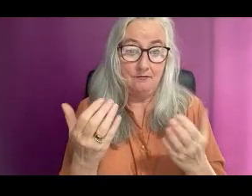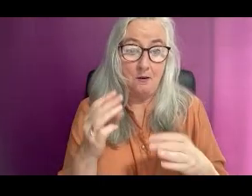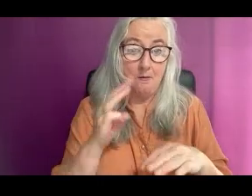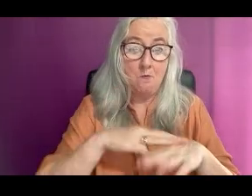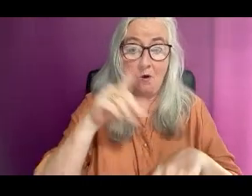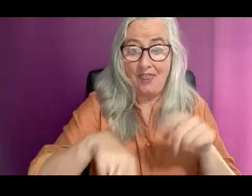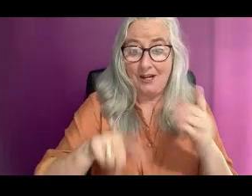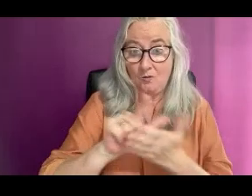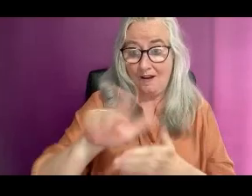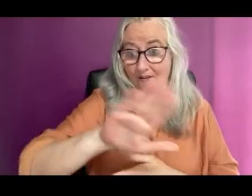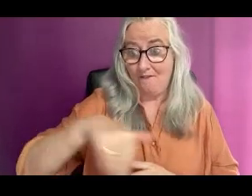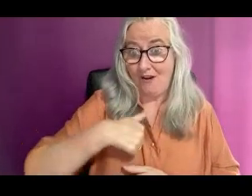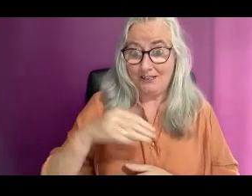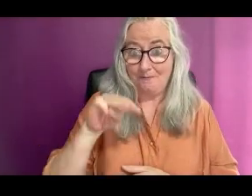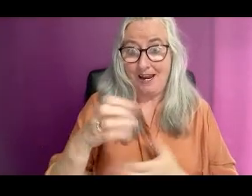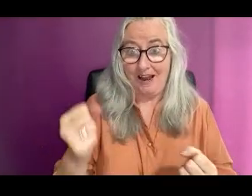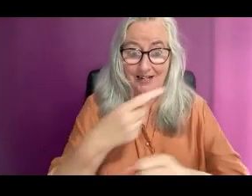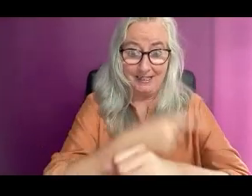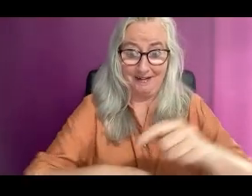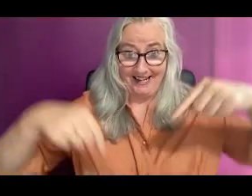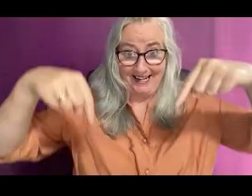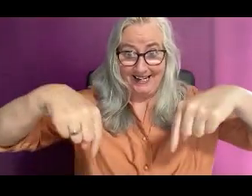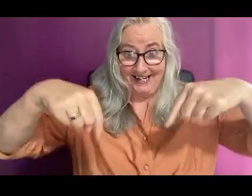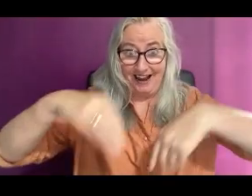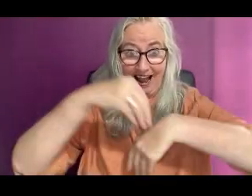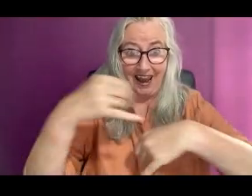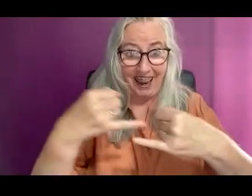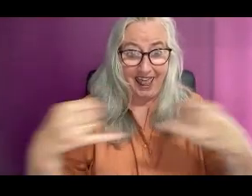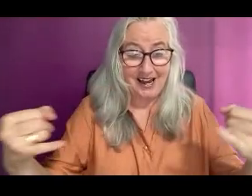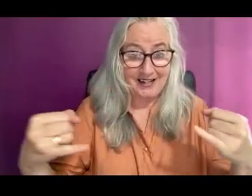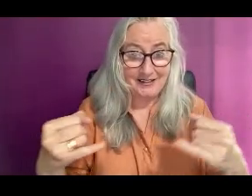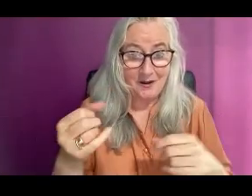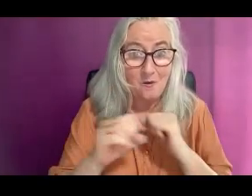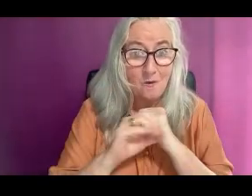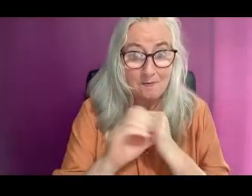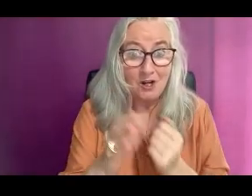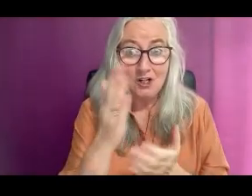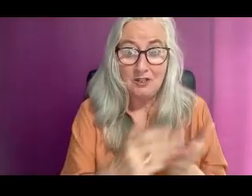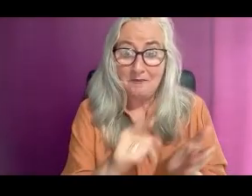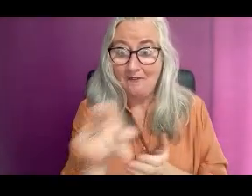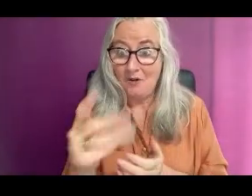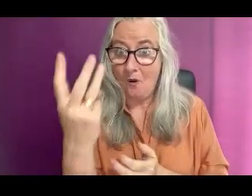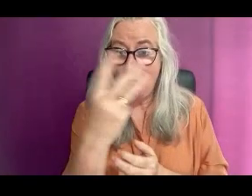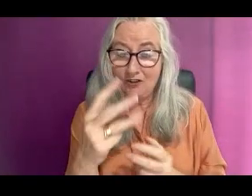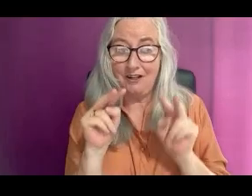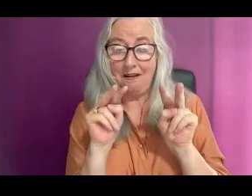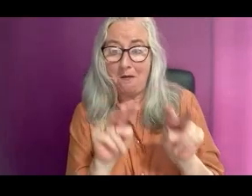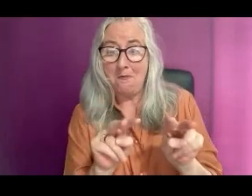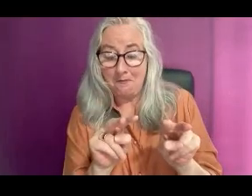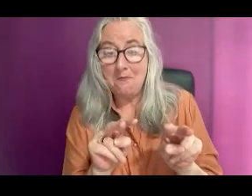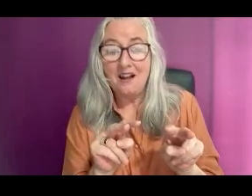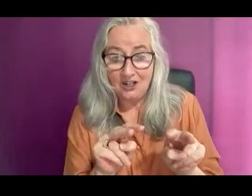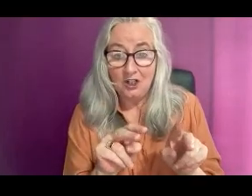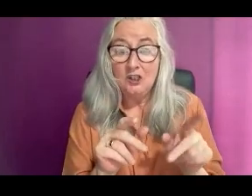a disability just on this online webinar, and I know some of you might be watching it over recording, and I'm taking